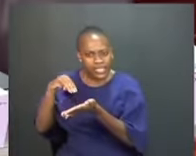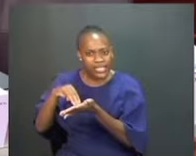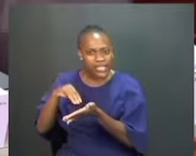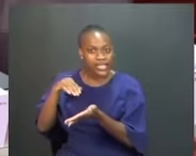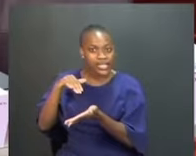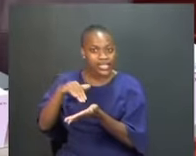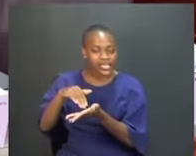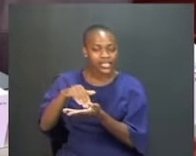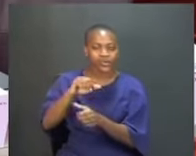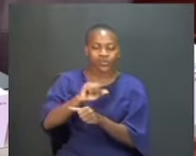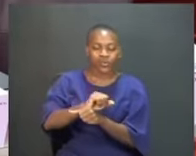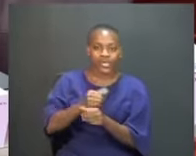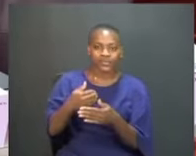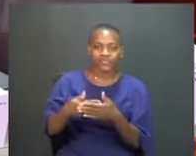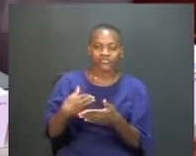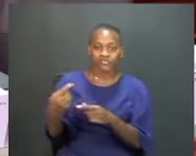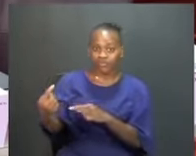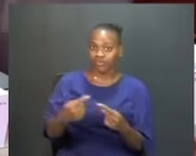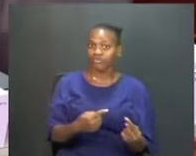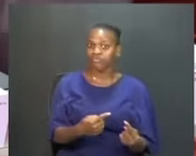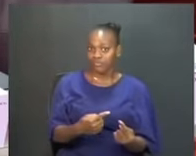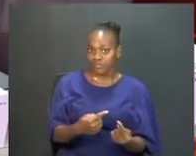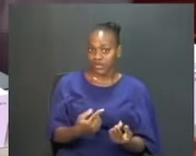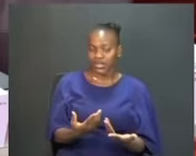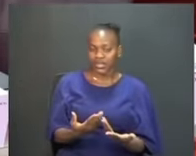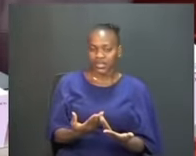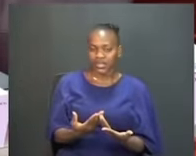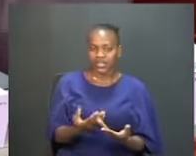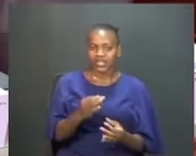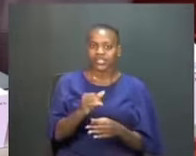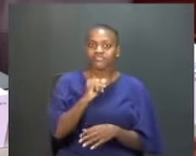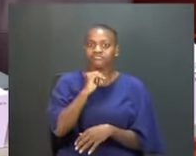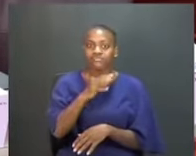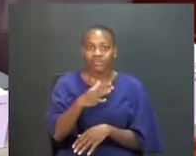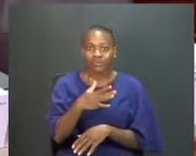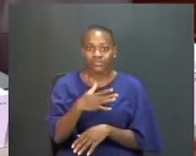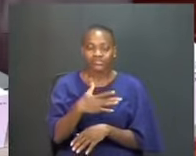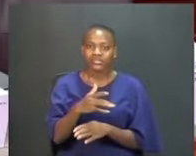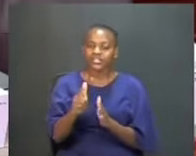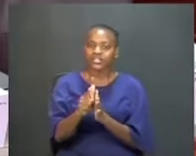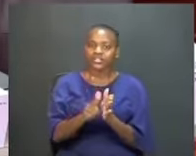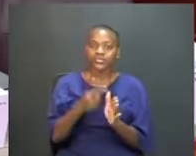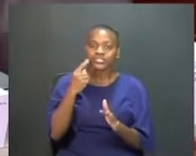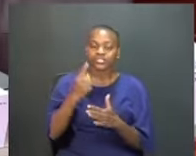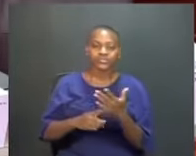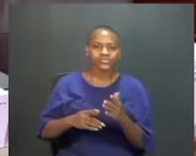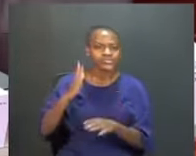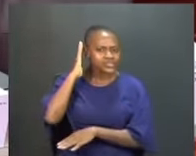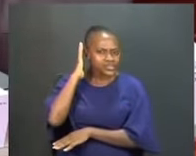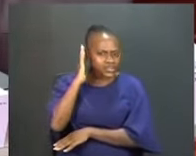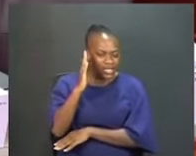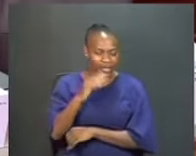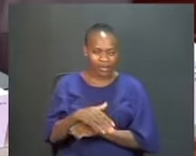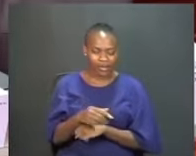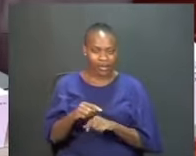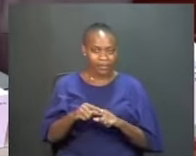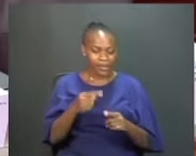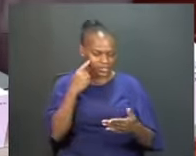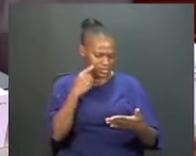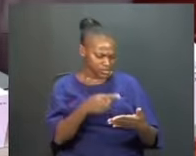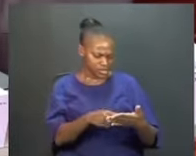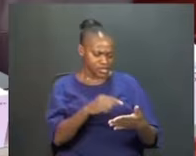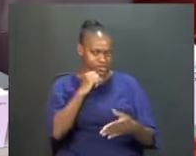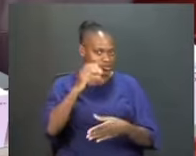automatic, else the provision would have read shall. The provision there is not shall. It